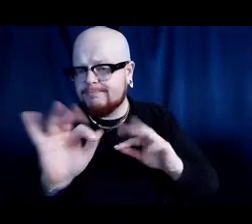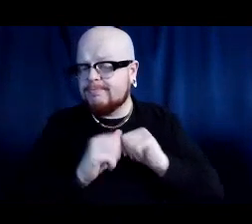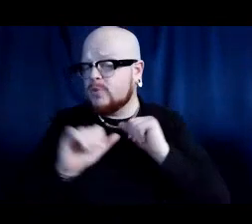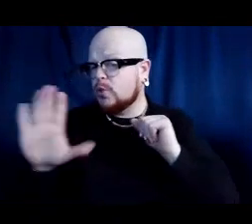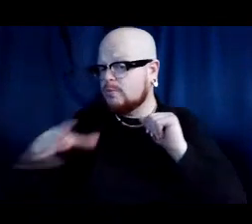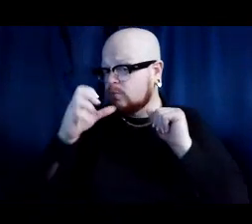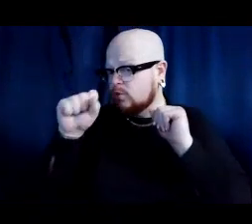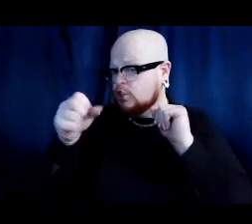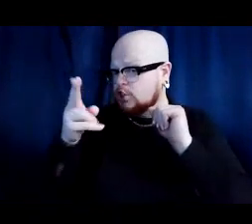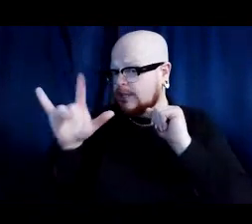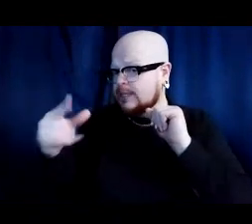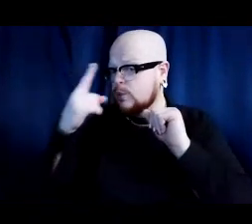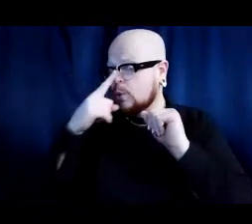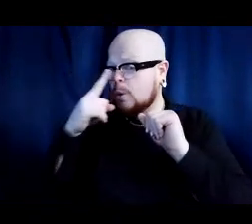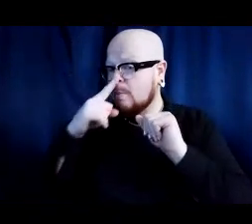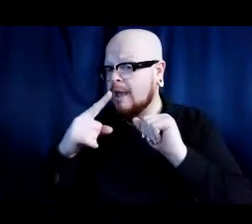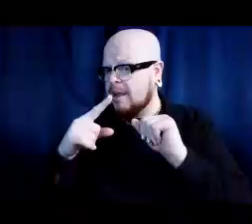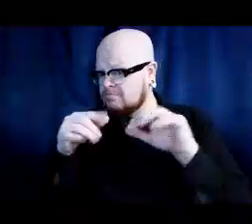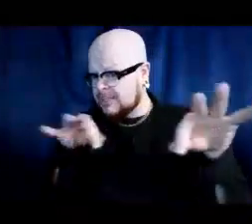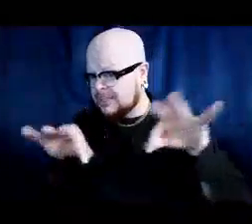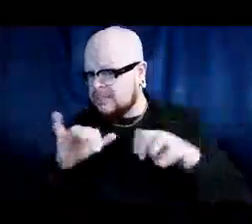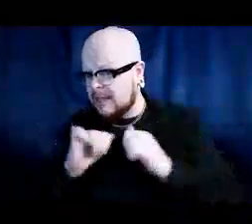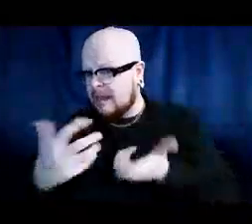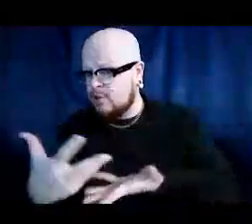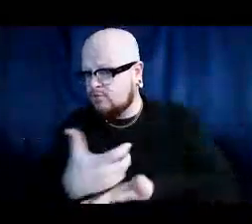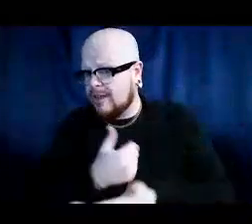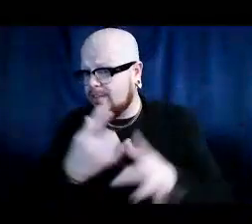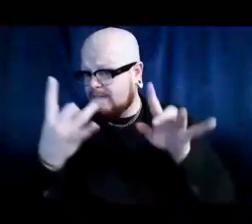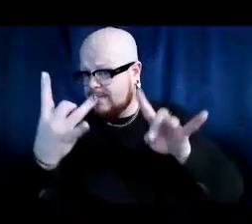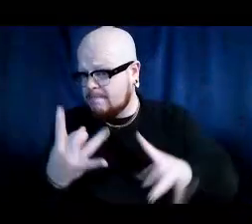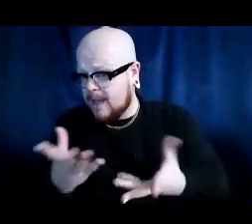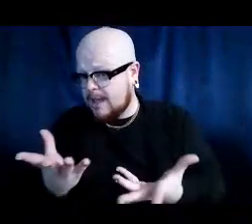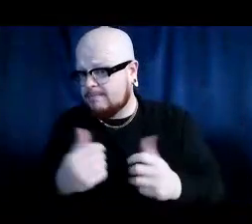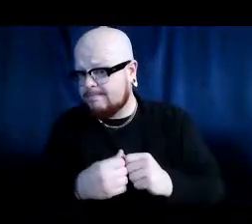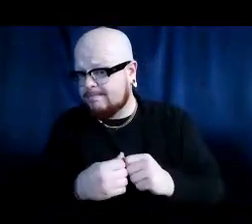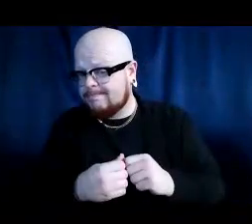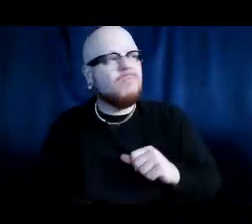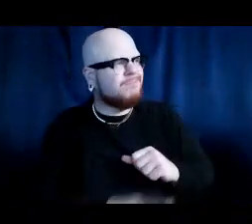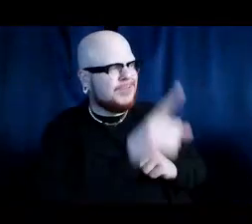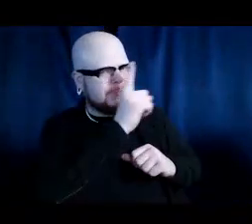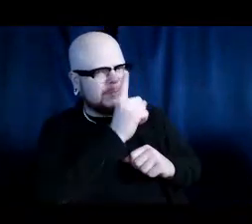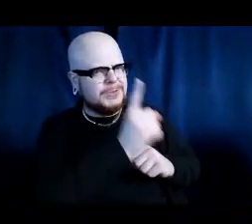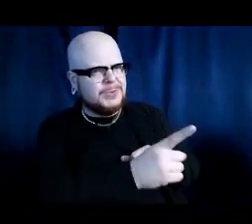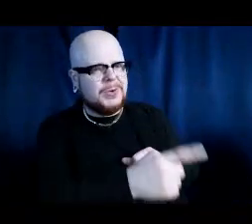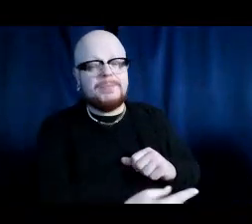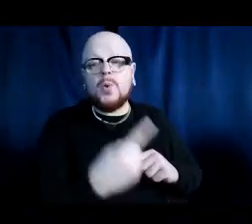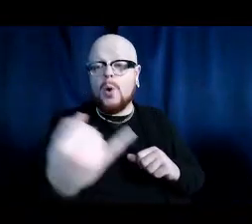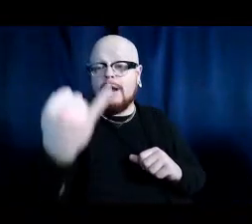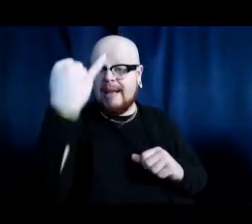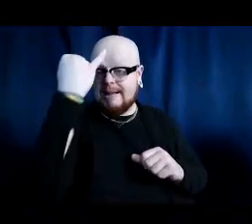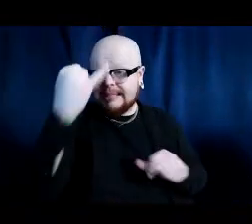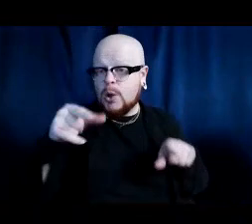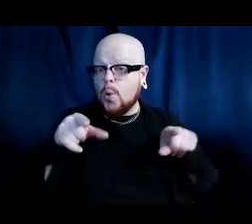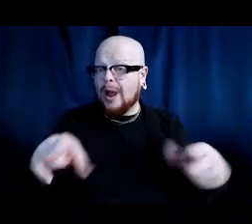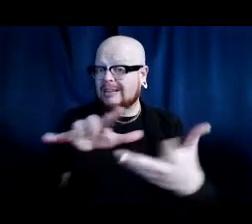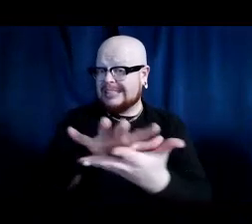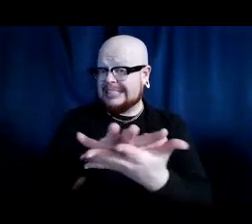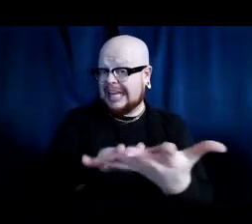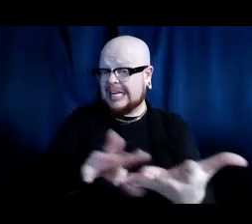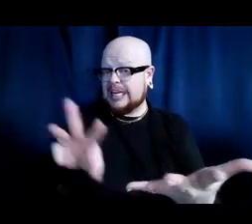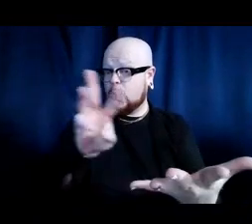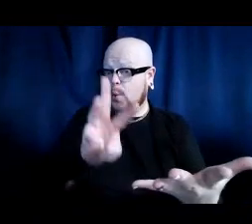feedback? Sure. One idea is to get user feedback when designing your website and then again at